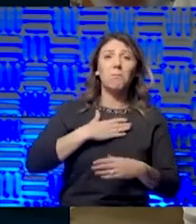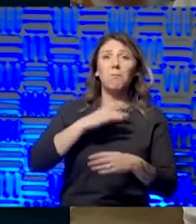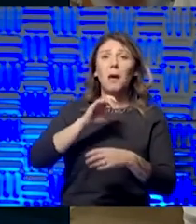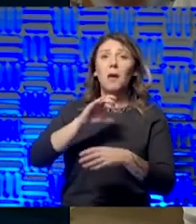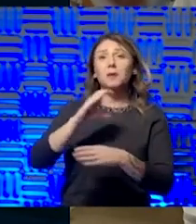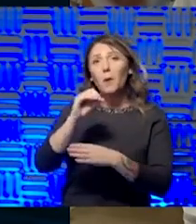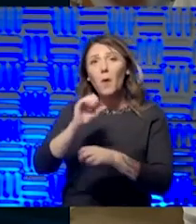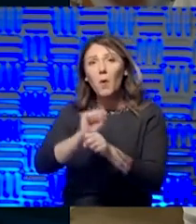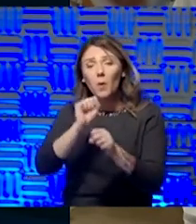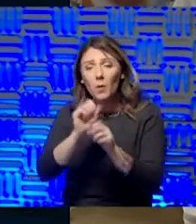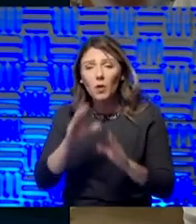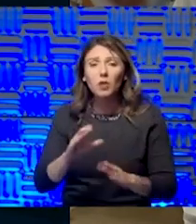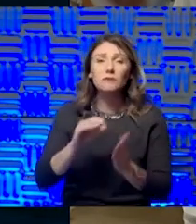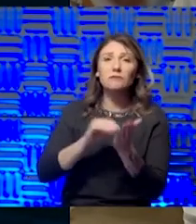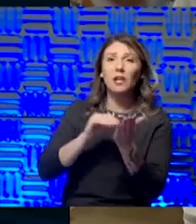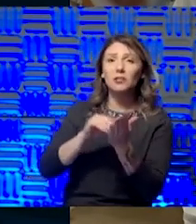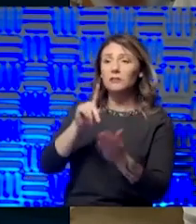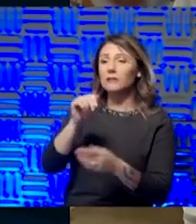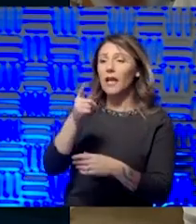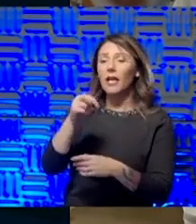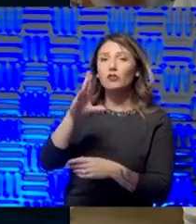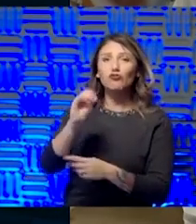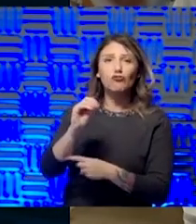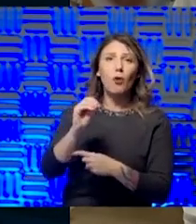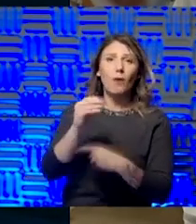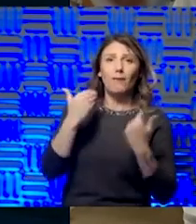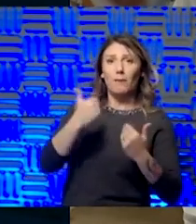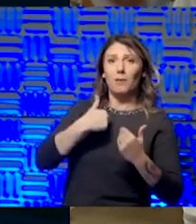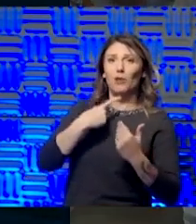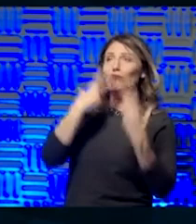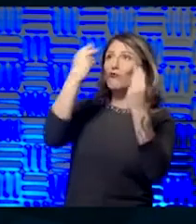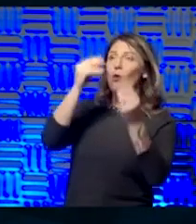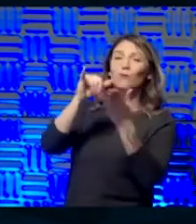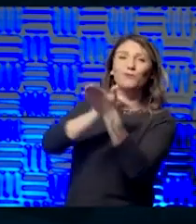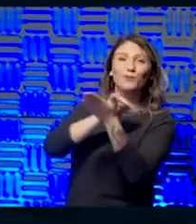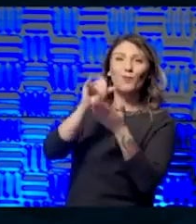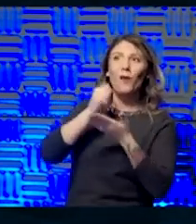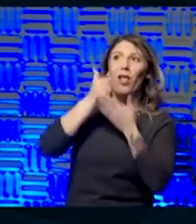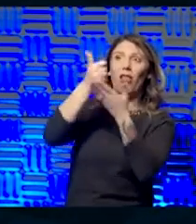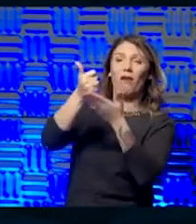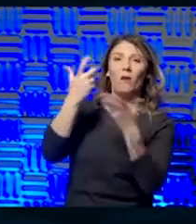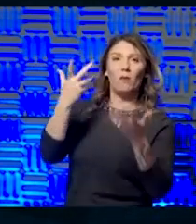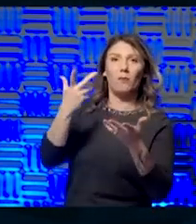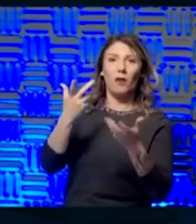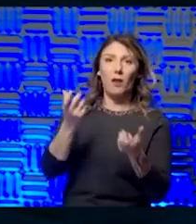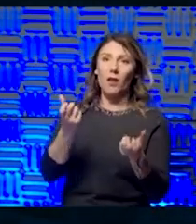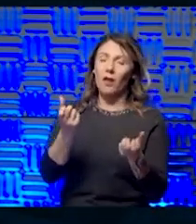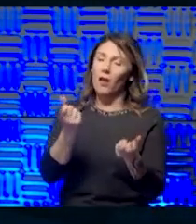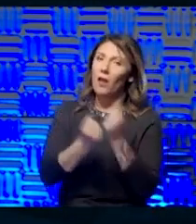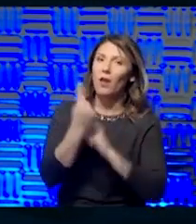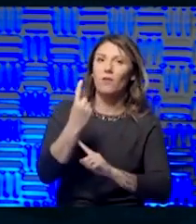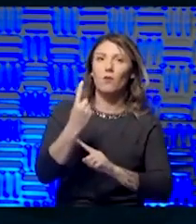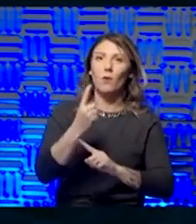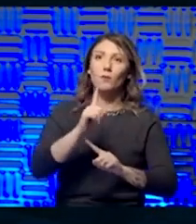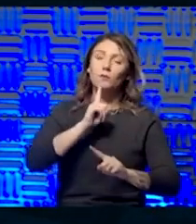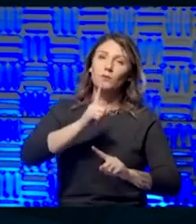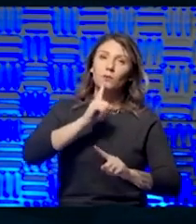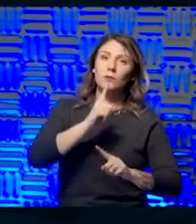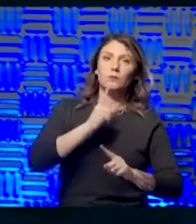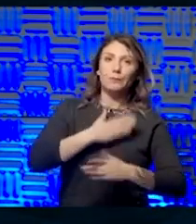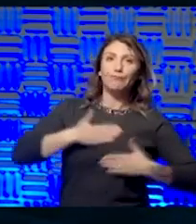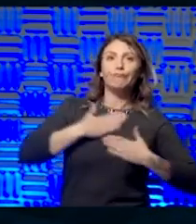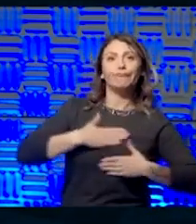Castro, the head of my division, for allowing me to go and help out, because everyone was very generous in allowing me to go do that